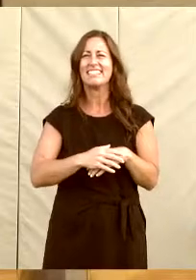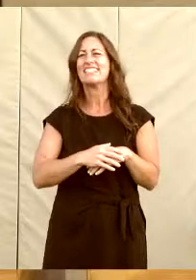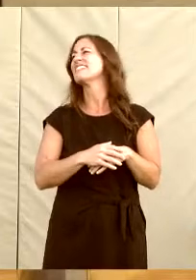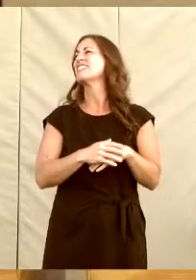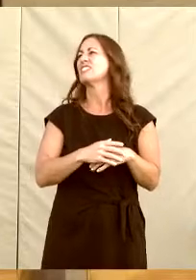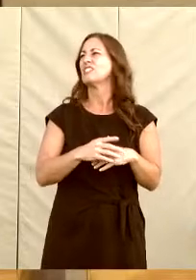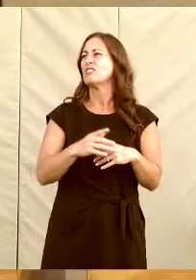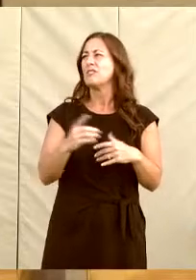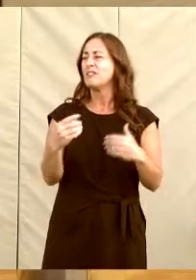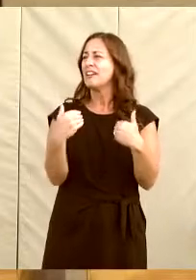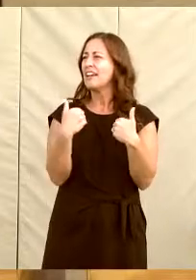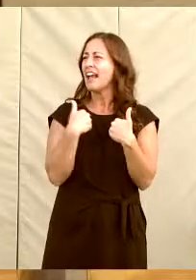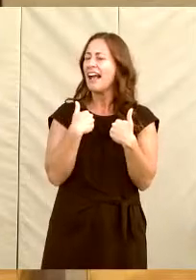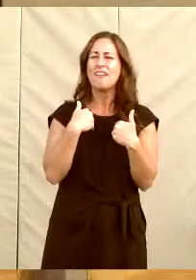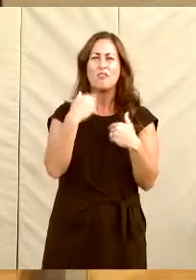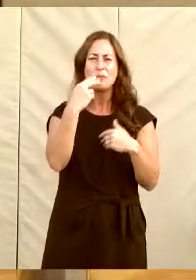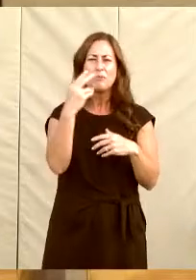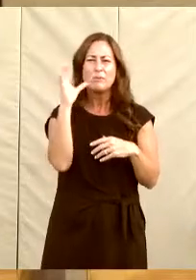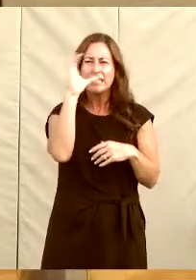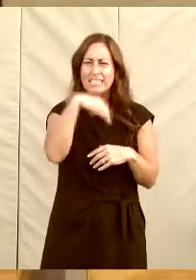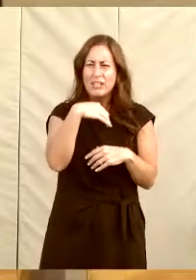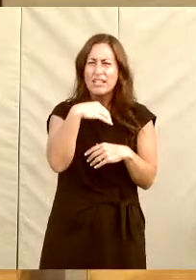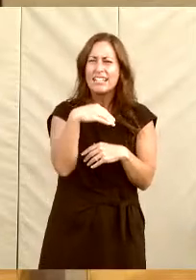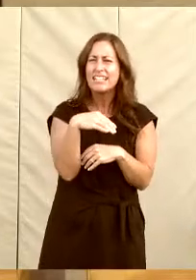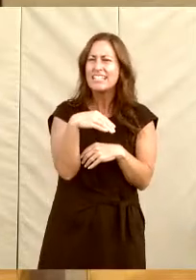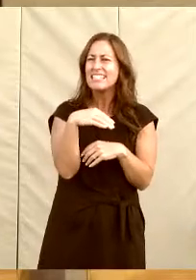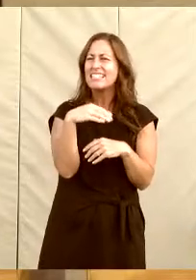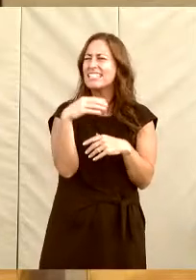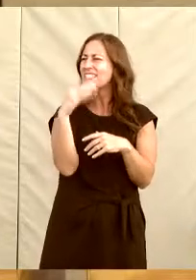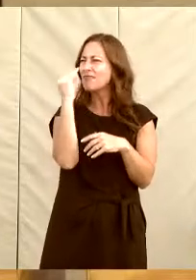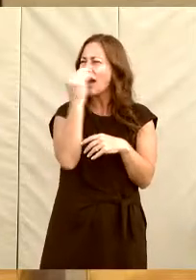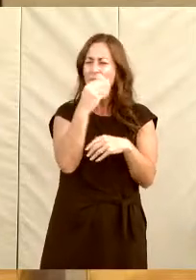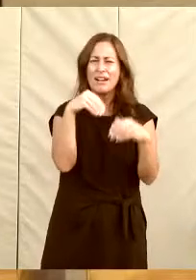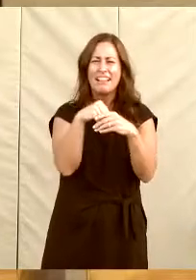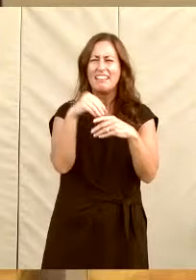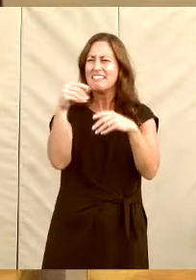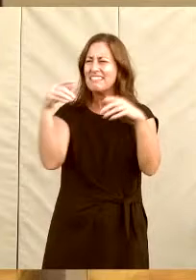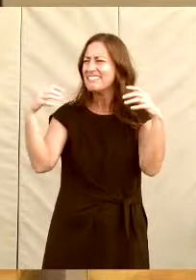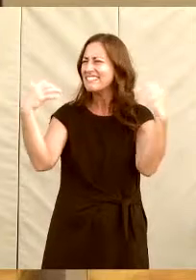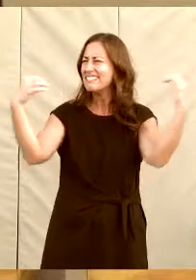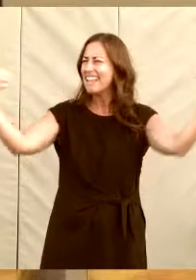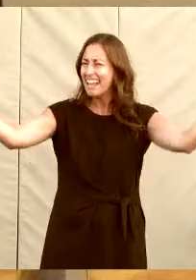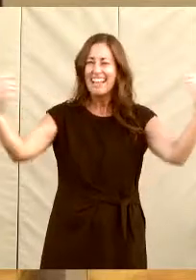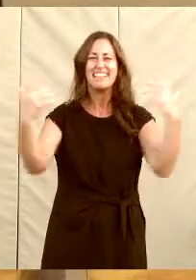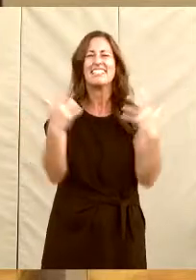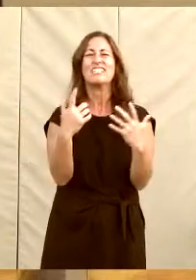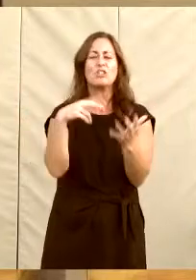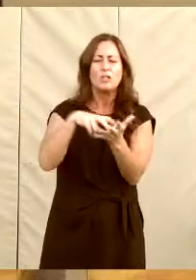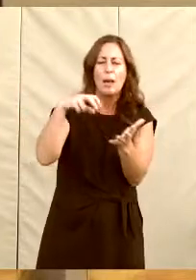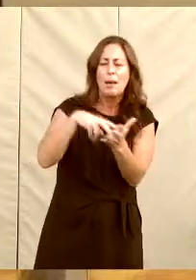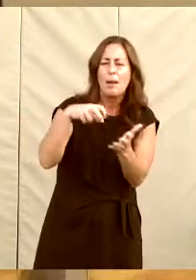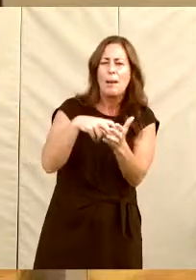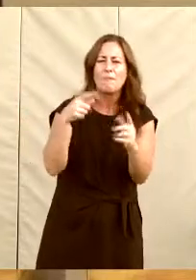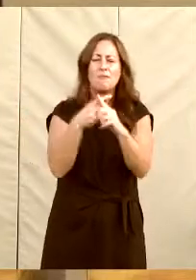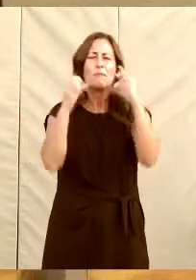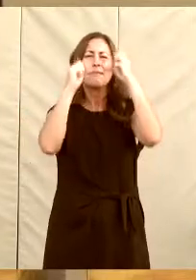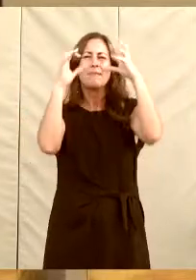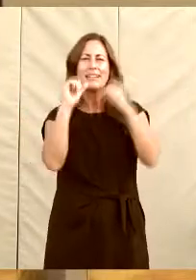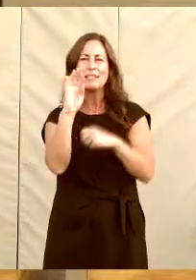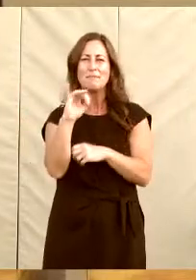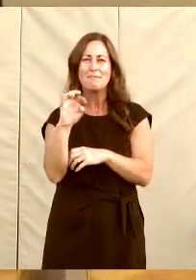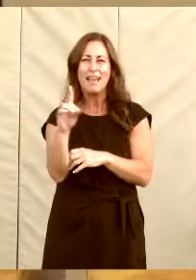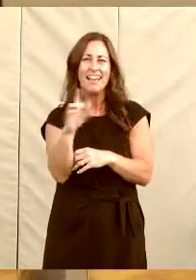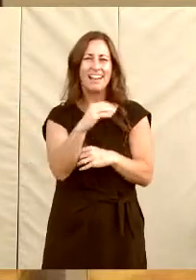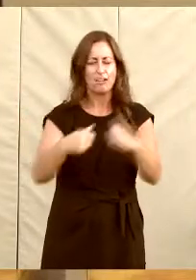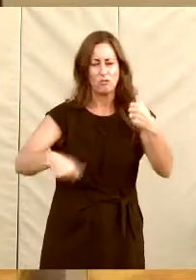in the stands, our hearing damaged from the screaming and cheering, and from our feet of jumping from the amazing band and drumline.